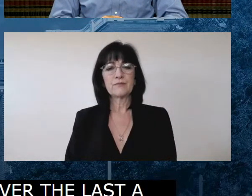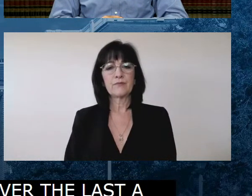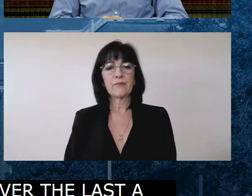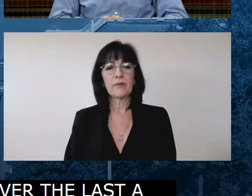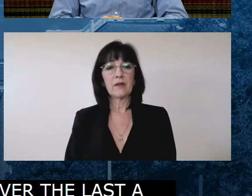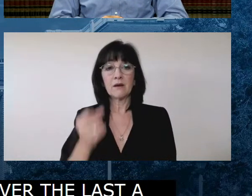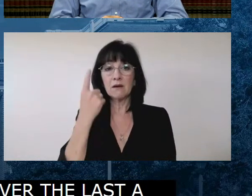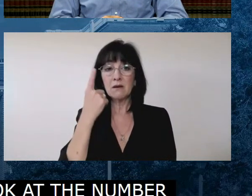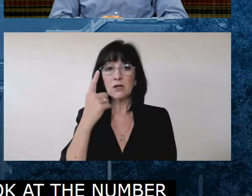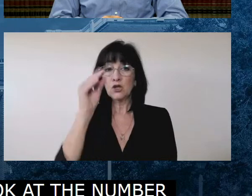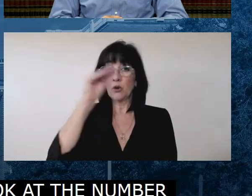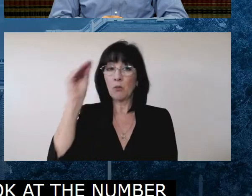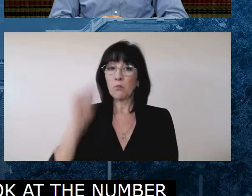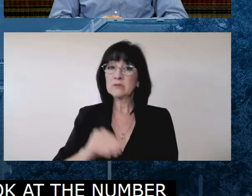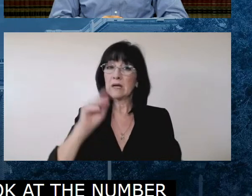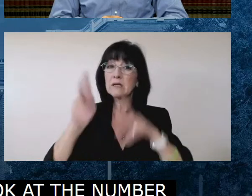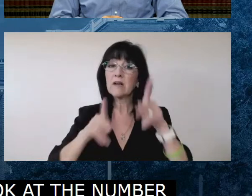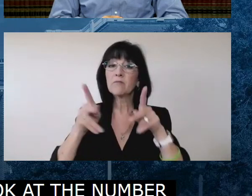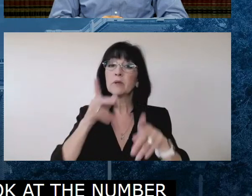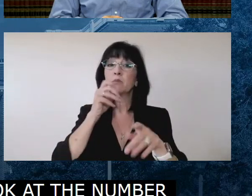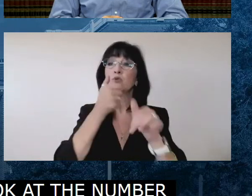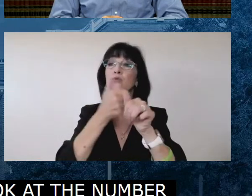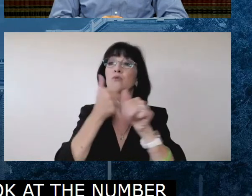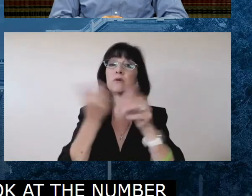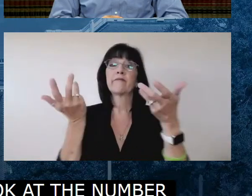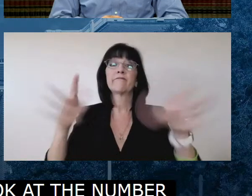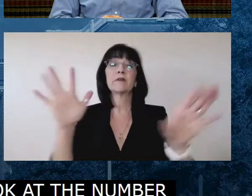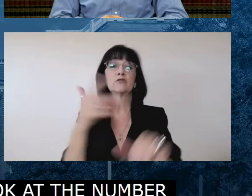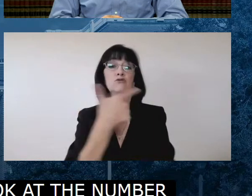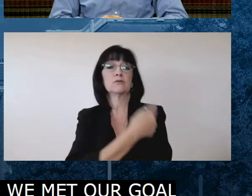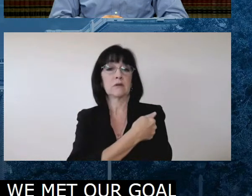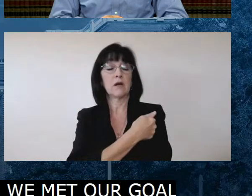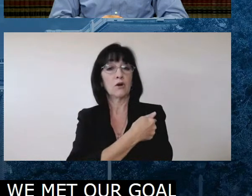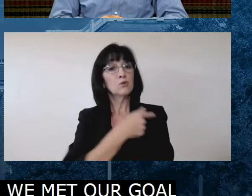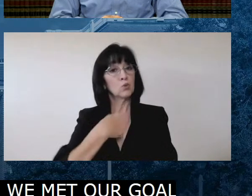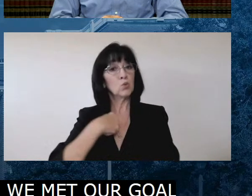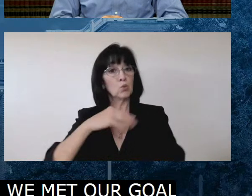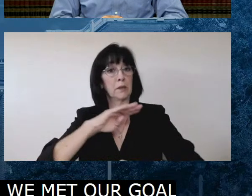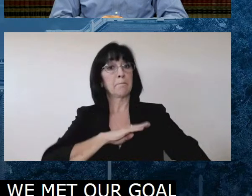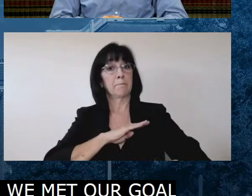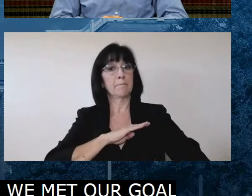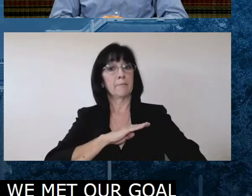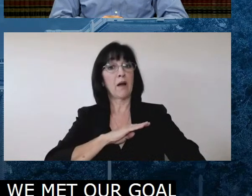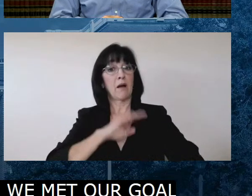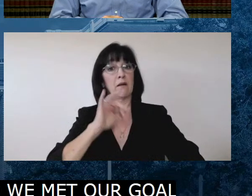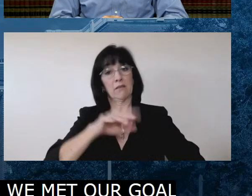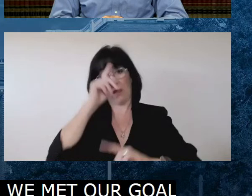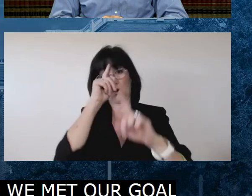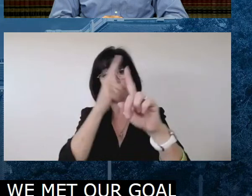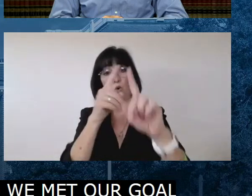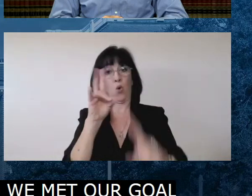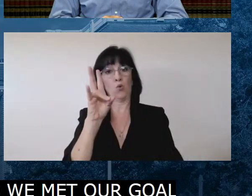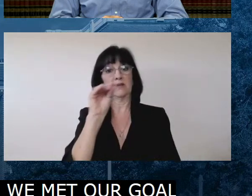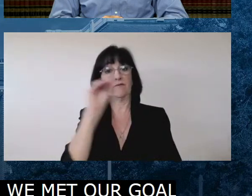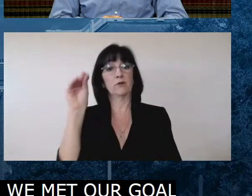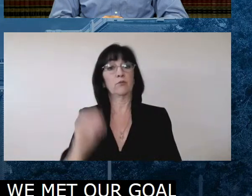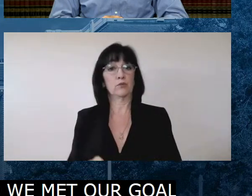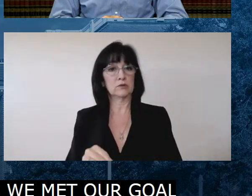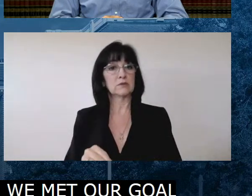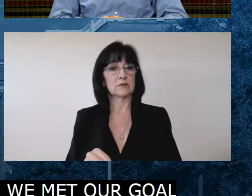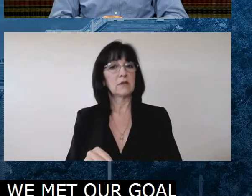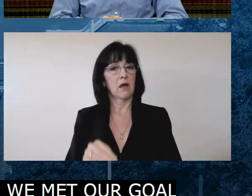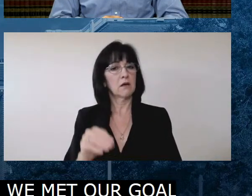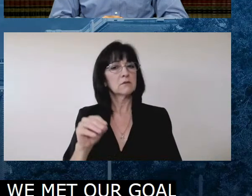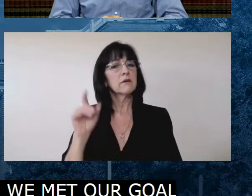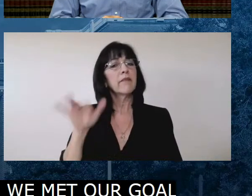vaccinated, we met our goal of 70% of adult Delawareans, those 18 and above, to be vaccinated by July